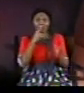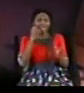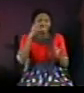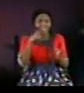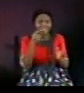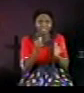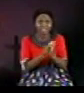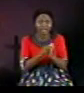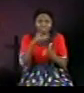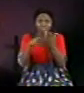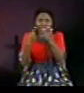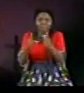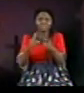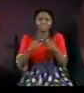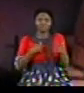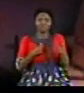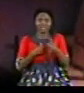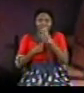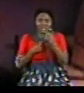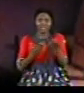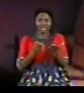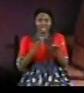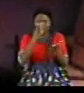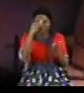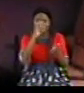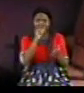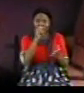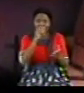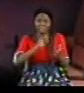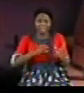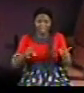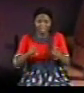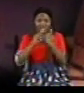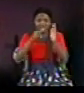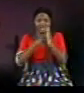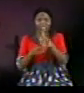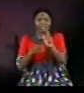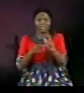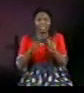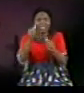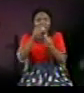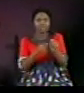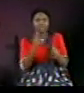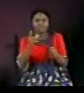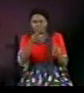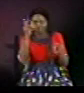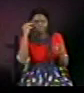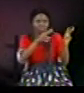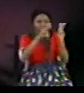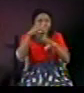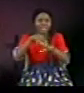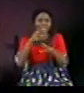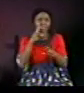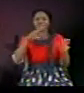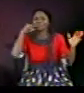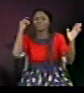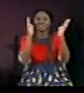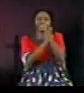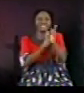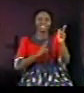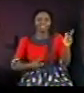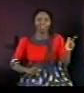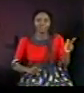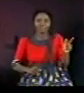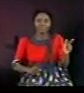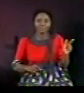to me? Why am I like this? Everybody was looking at her. Praise the Lord. And restoration